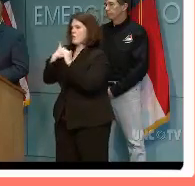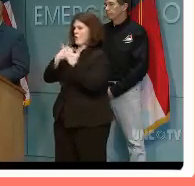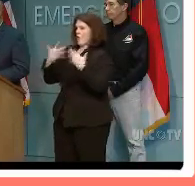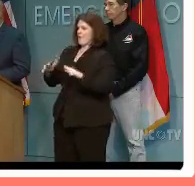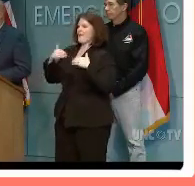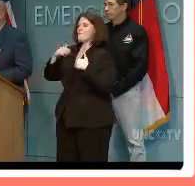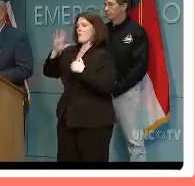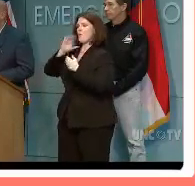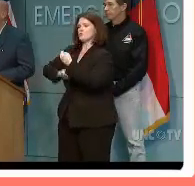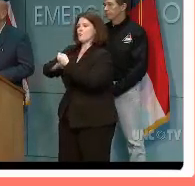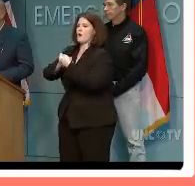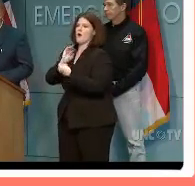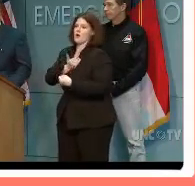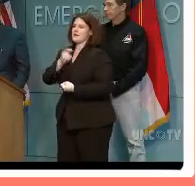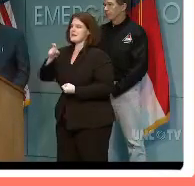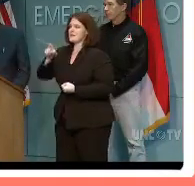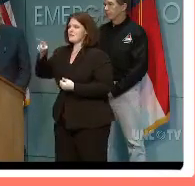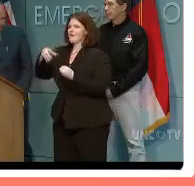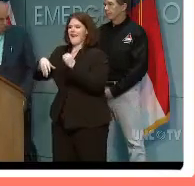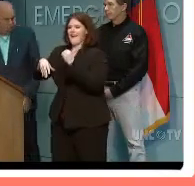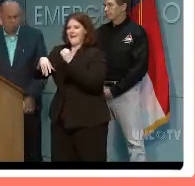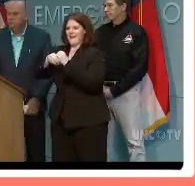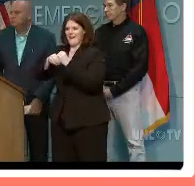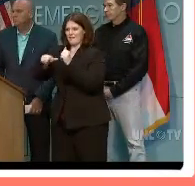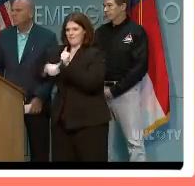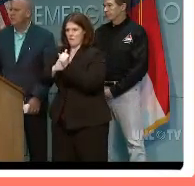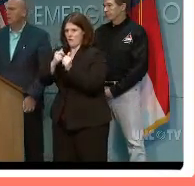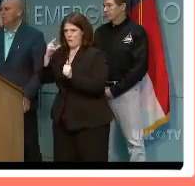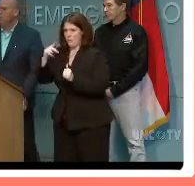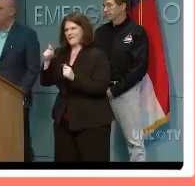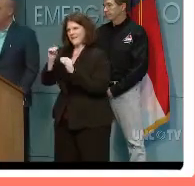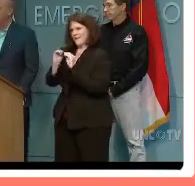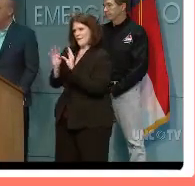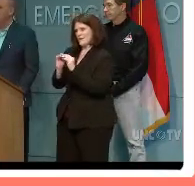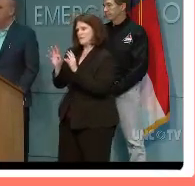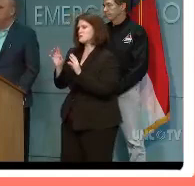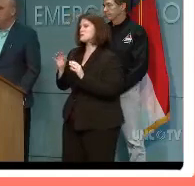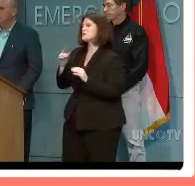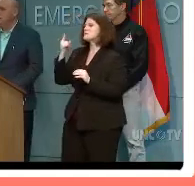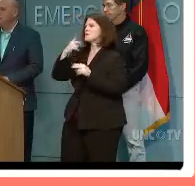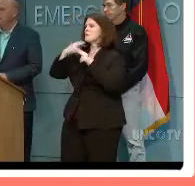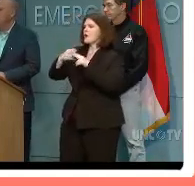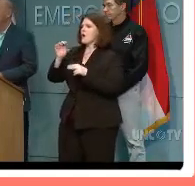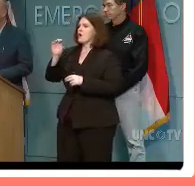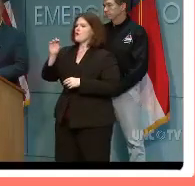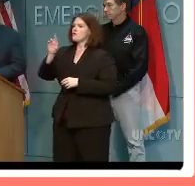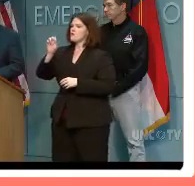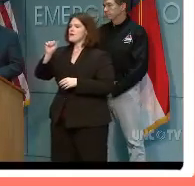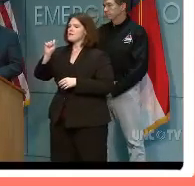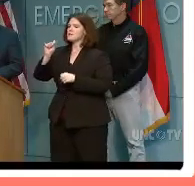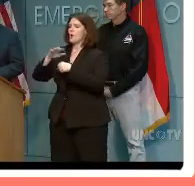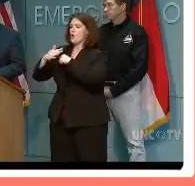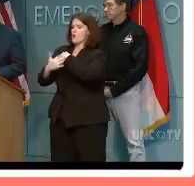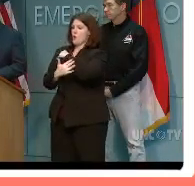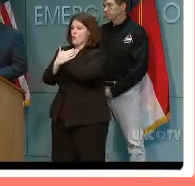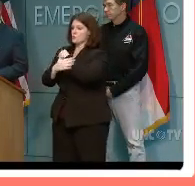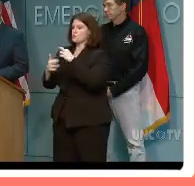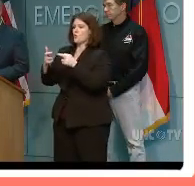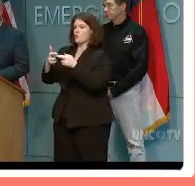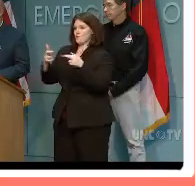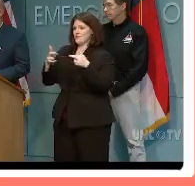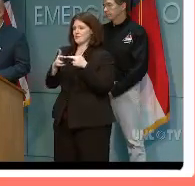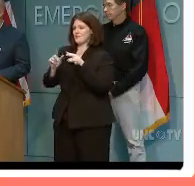our evacuation needs. And if I could just ask a follow-up and clarify something. I believe there's something called the CRESS, the Coastal Regional